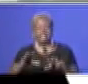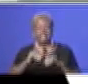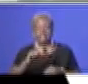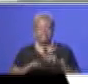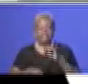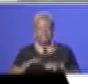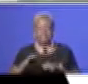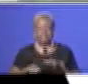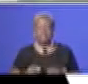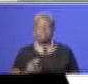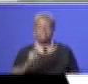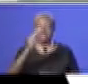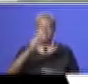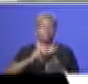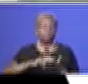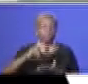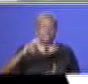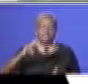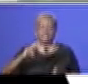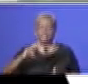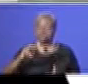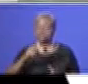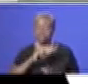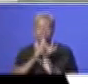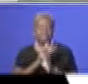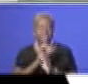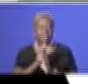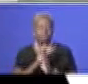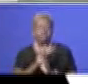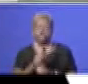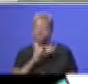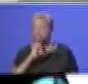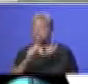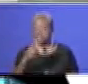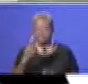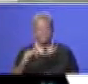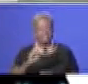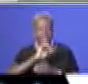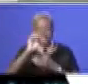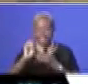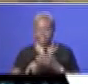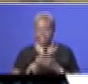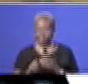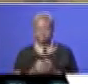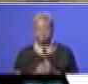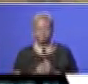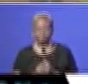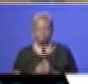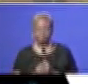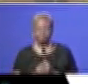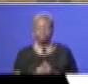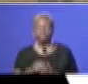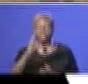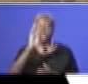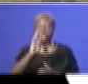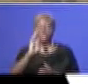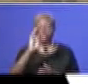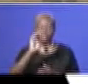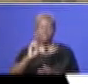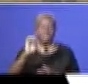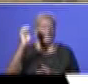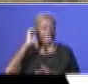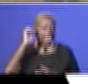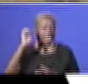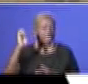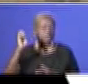The uprising is just a vehicle, but it is not going to be the end. It can't be. UB echoed similar